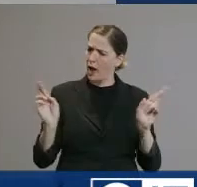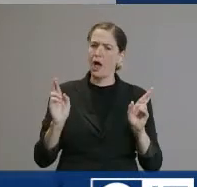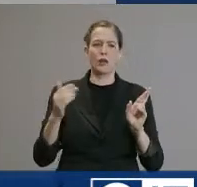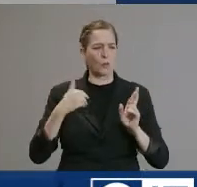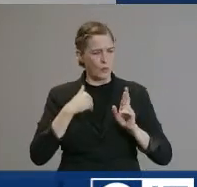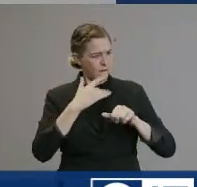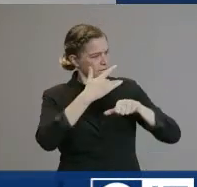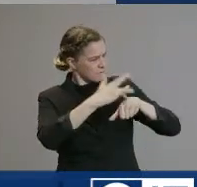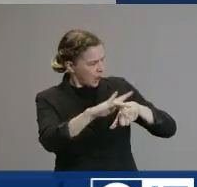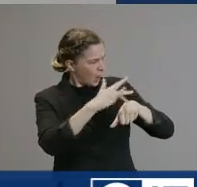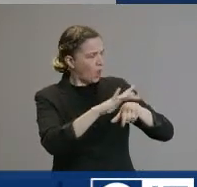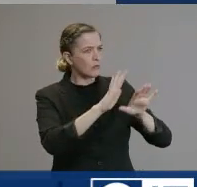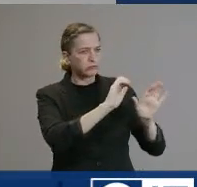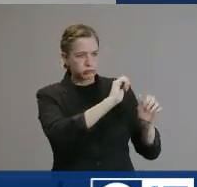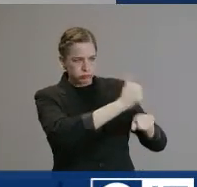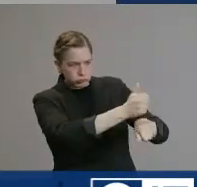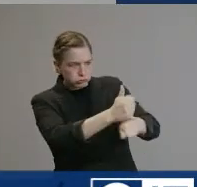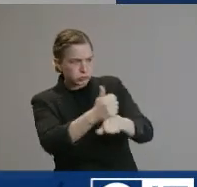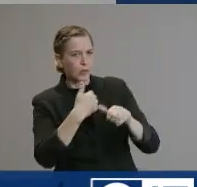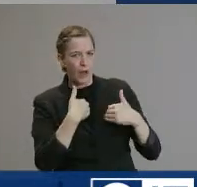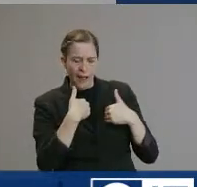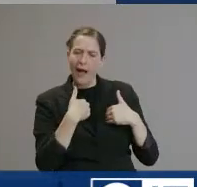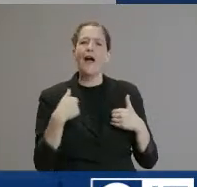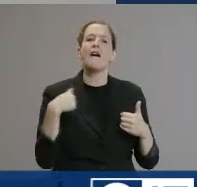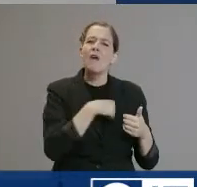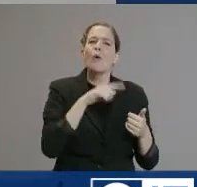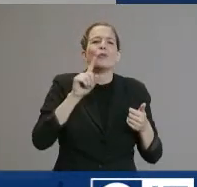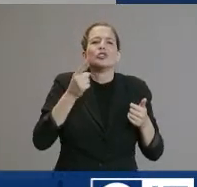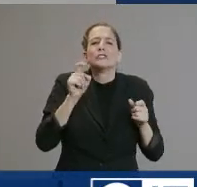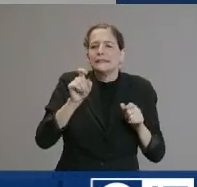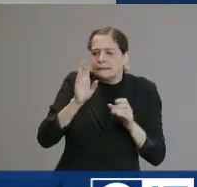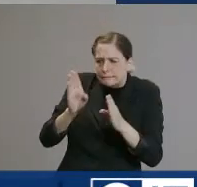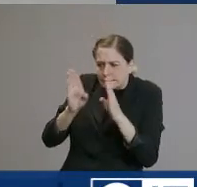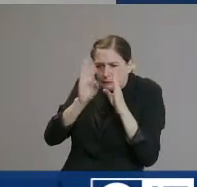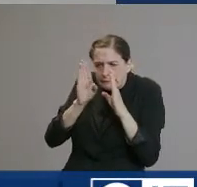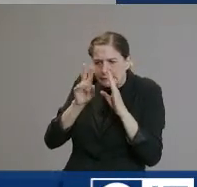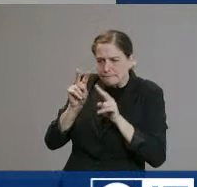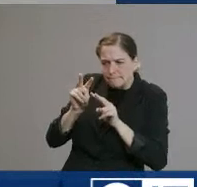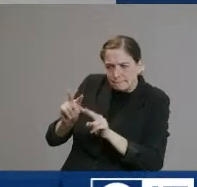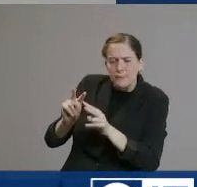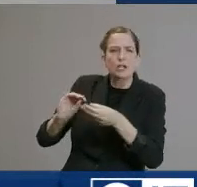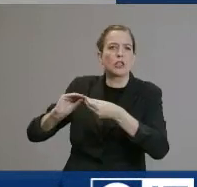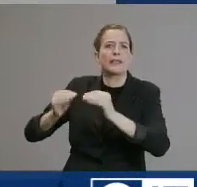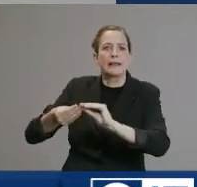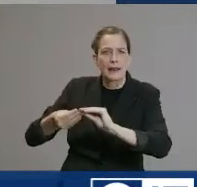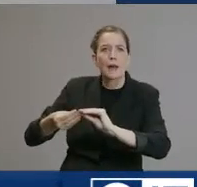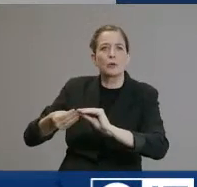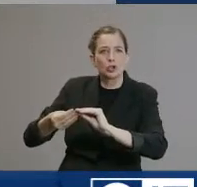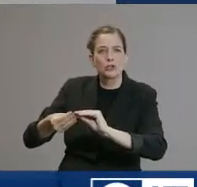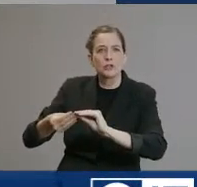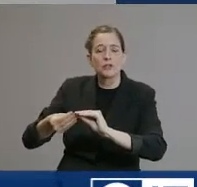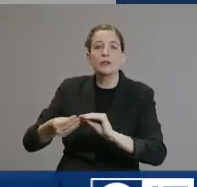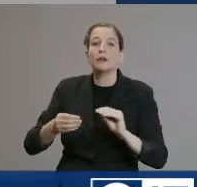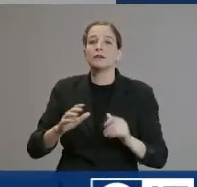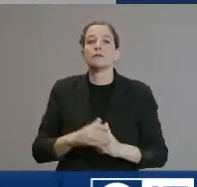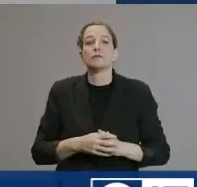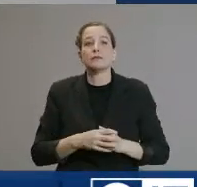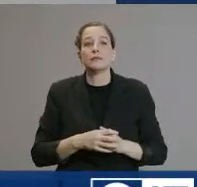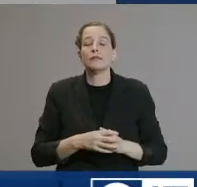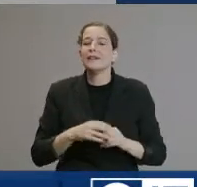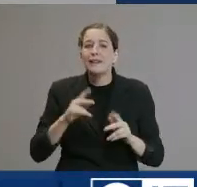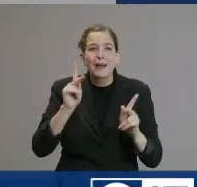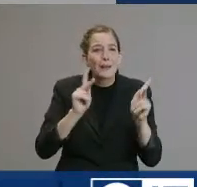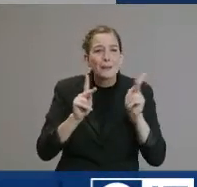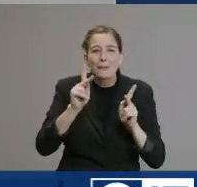these numbers. And I would say to anyone out there who has been exercising their constitutional rights